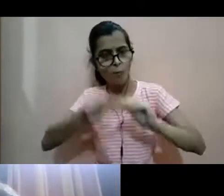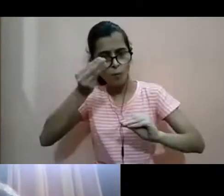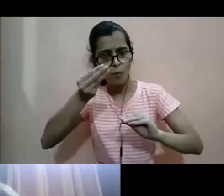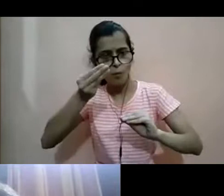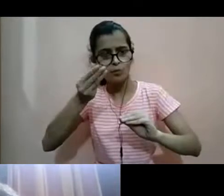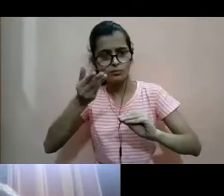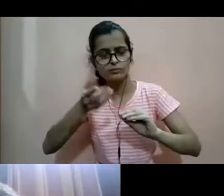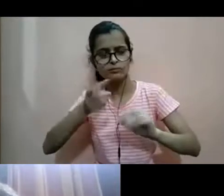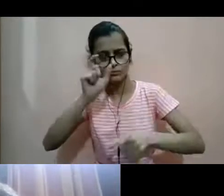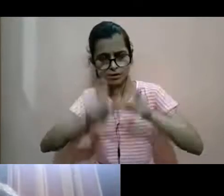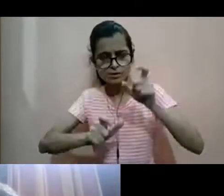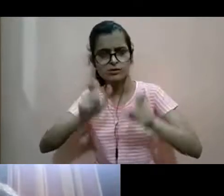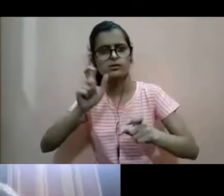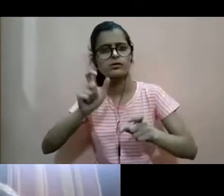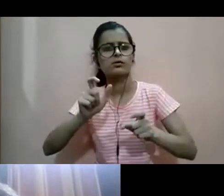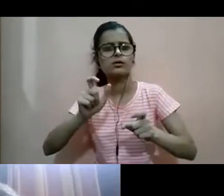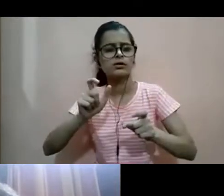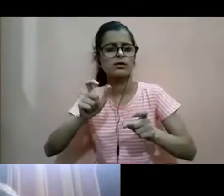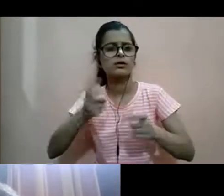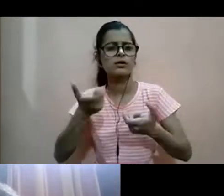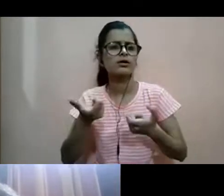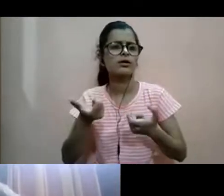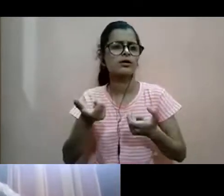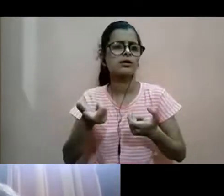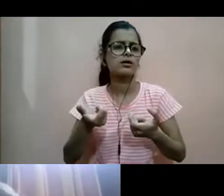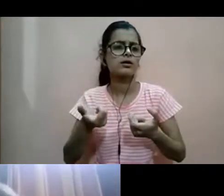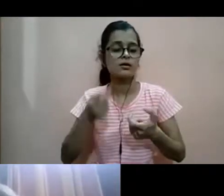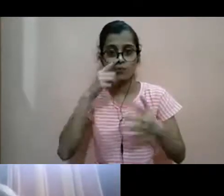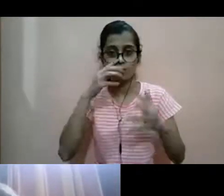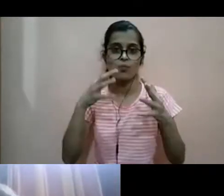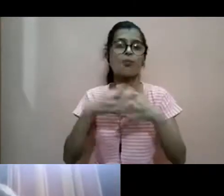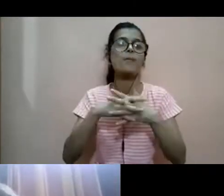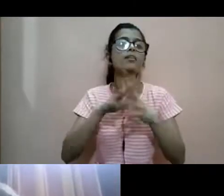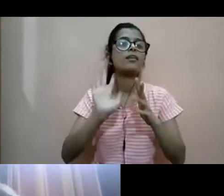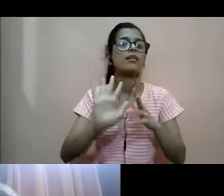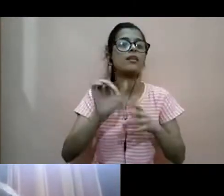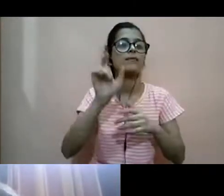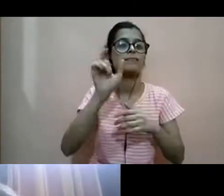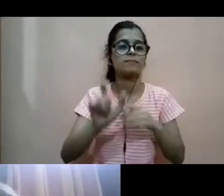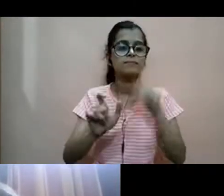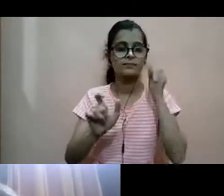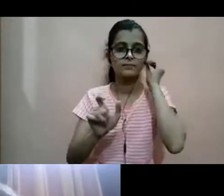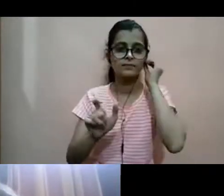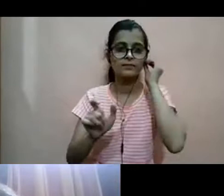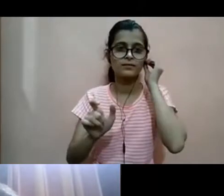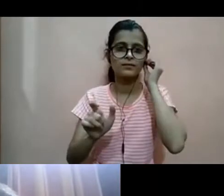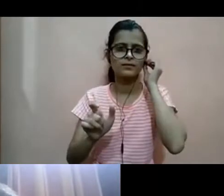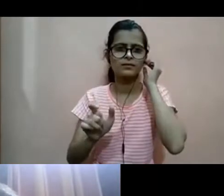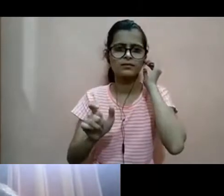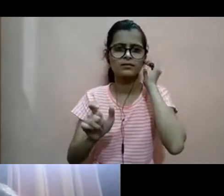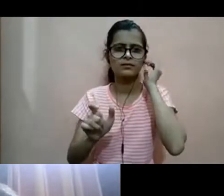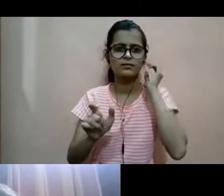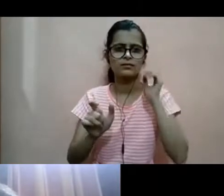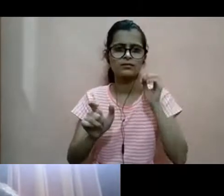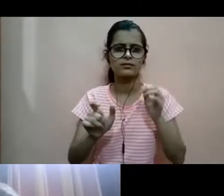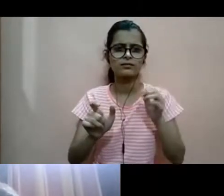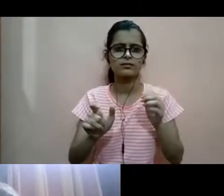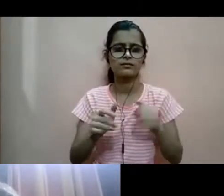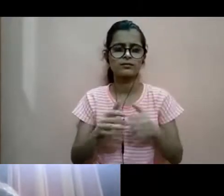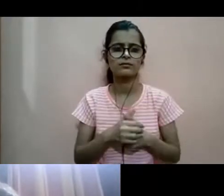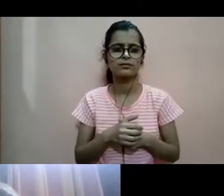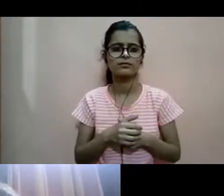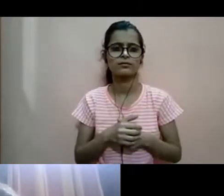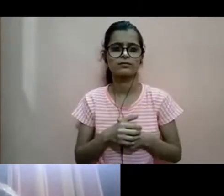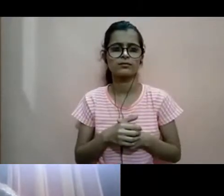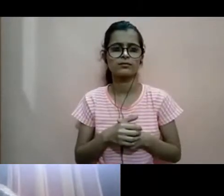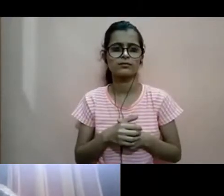disabled person, is a woman. She's not a girl anymore. She let me know she doesn't want to be a girl anymore. She